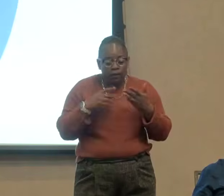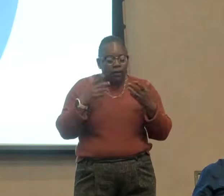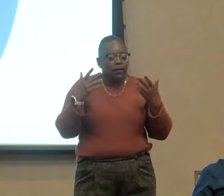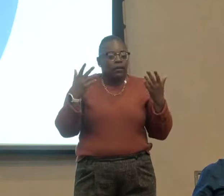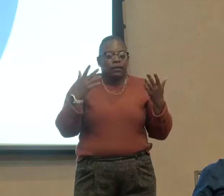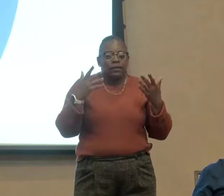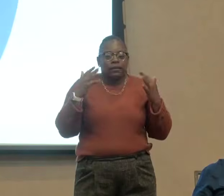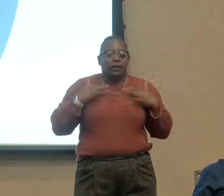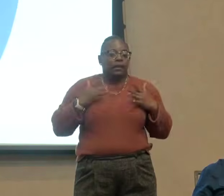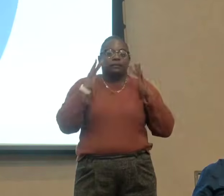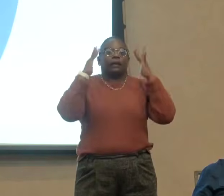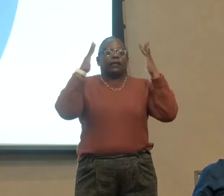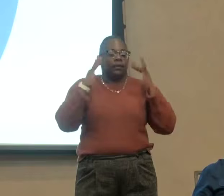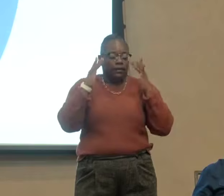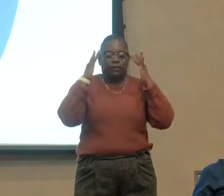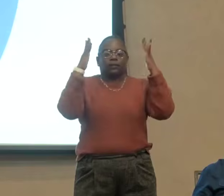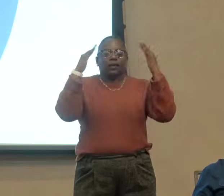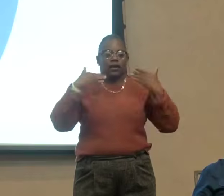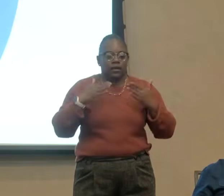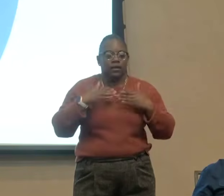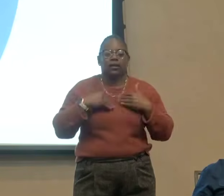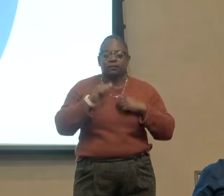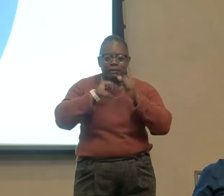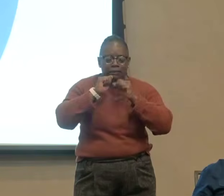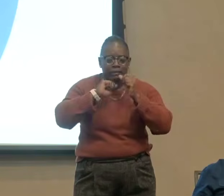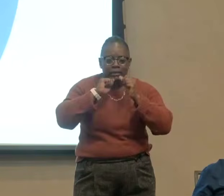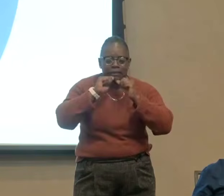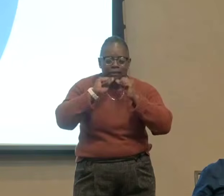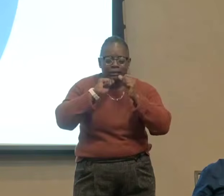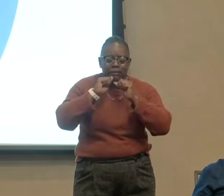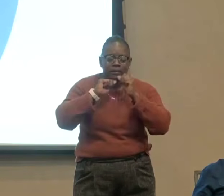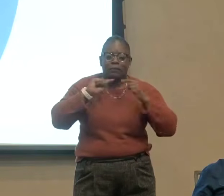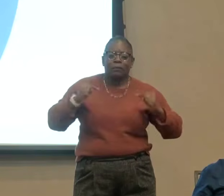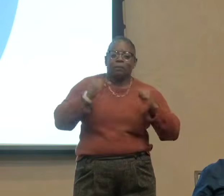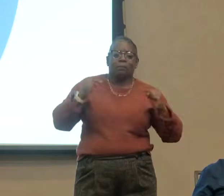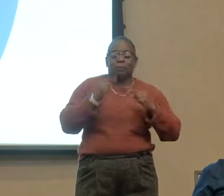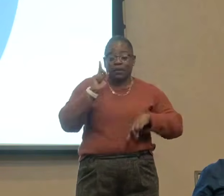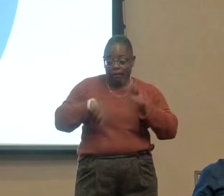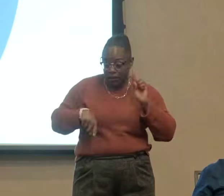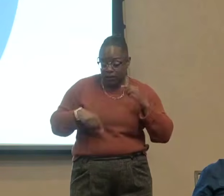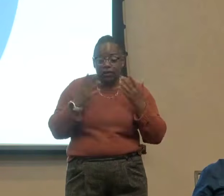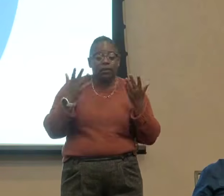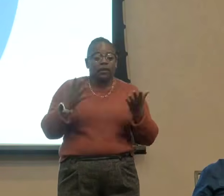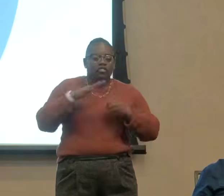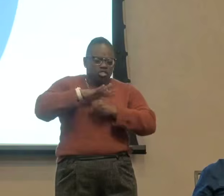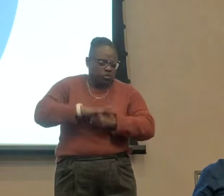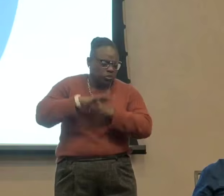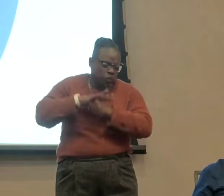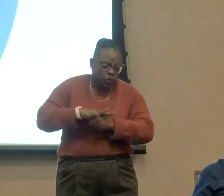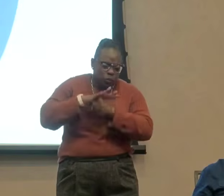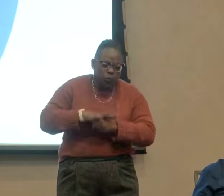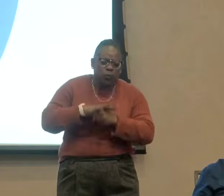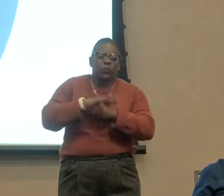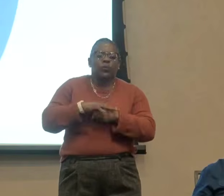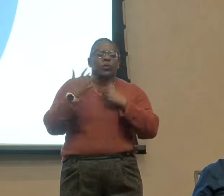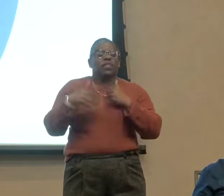Just anxiety and not being able to cope with the constant pain and stressors that you're undergoing, it is associated